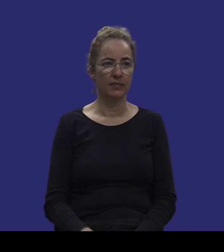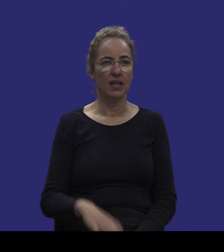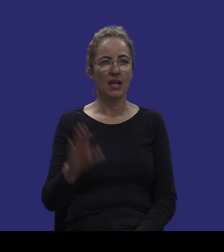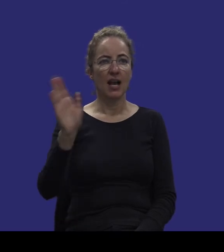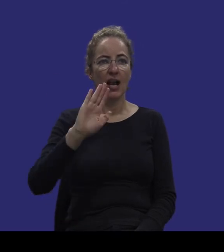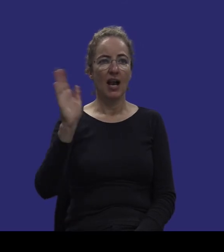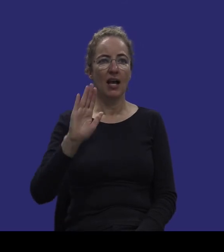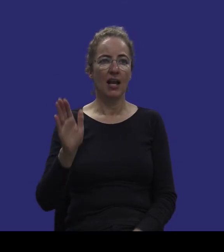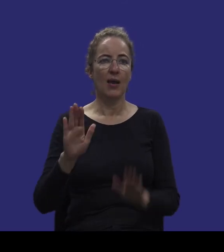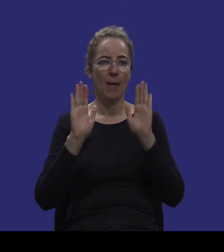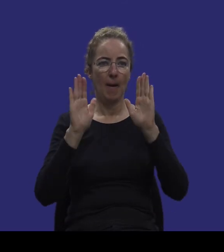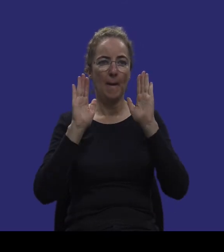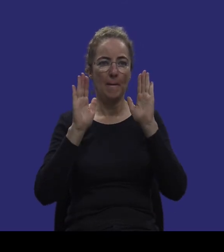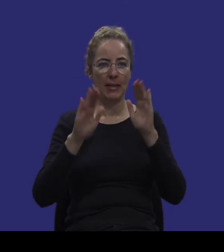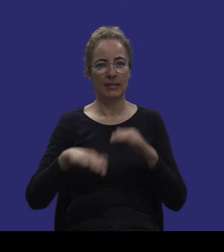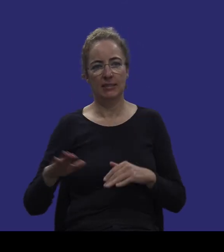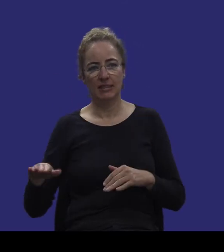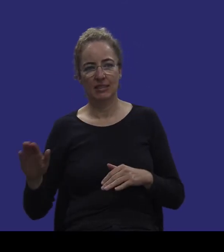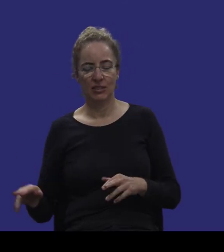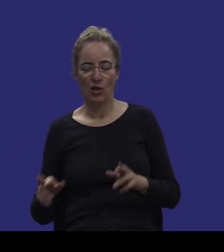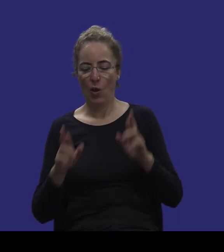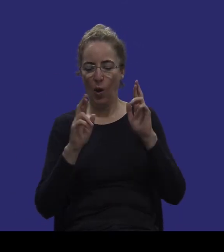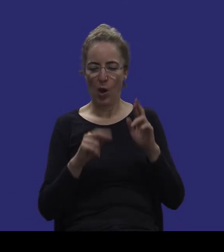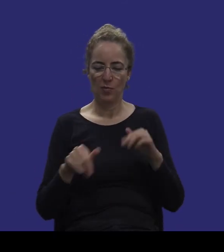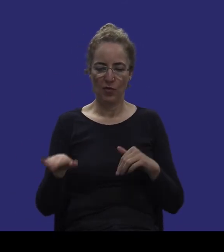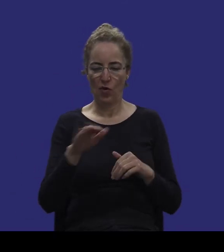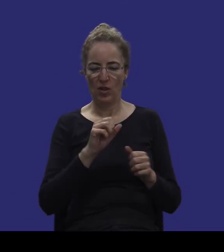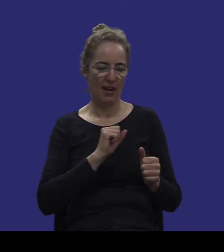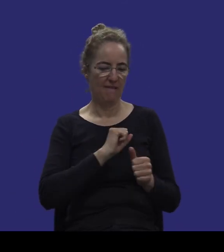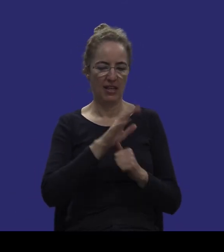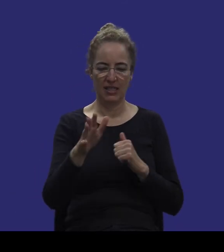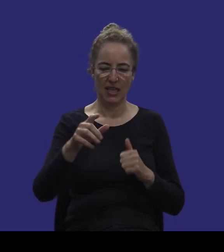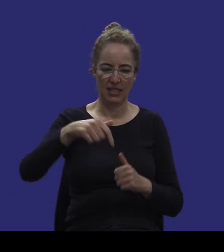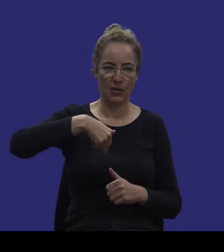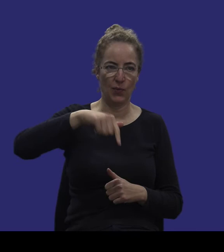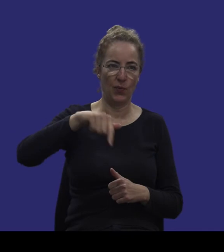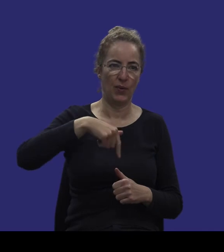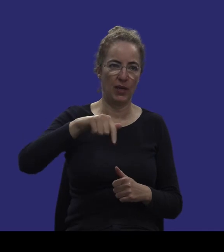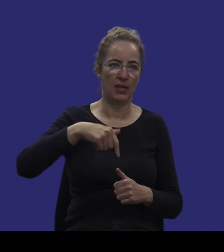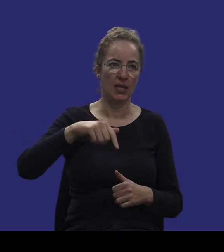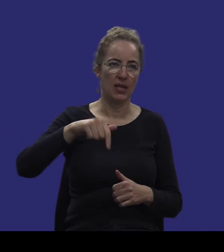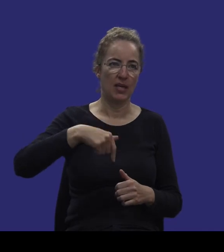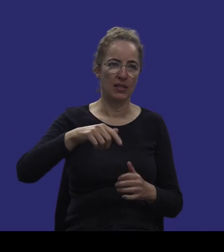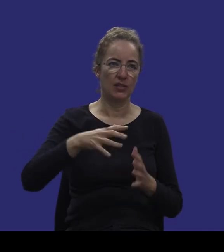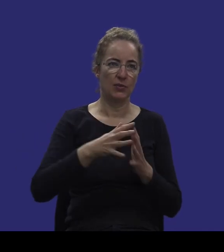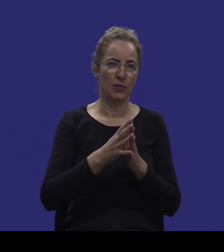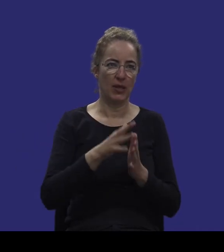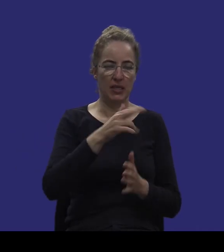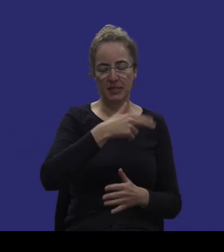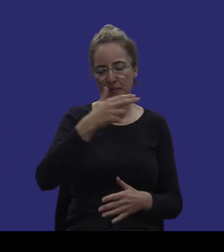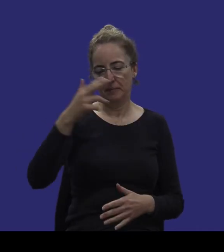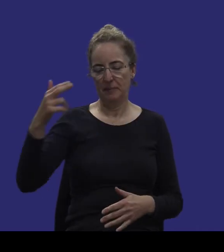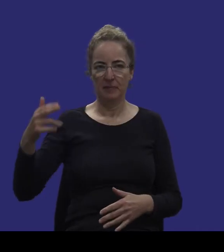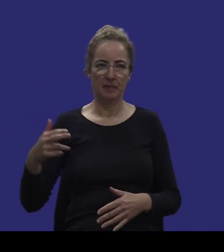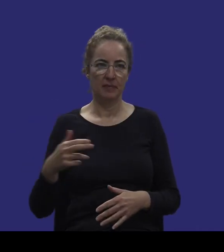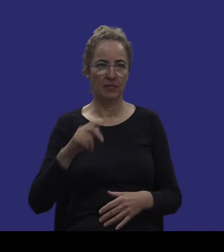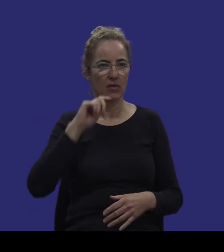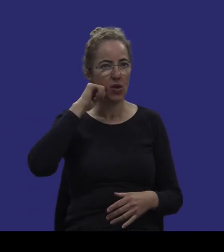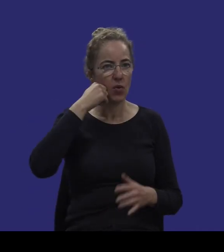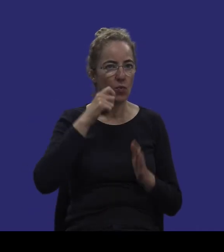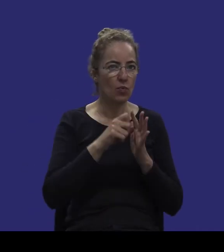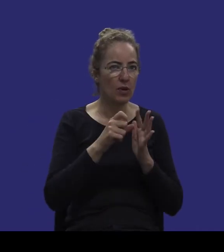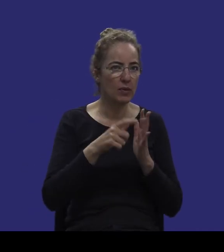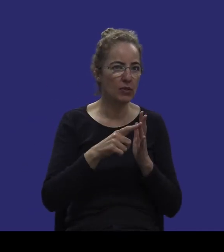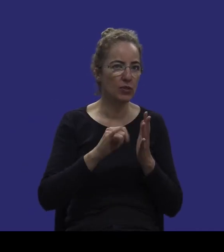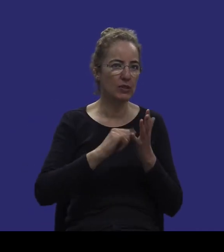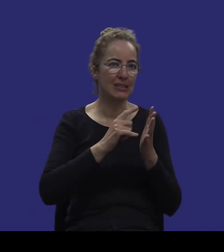Hi amazing kids, I hope you've all had a fantastic week. For this week's craft, we are going to do Samuel Hears